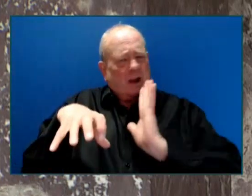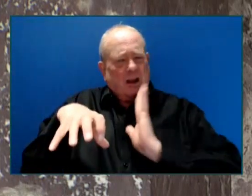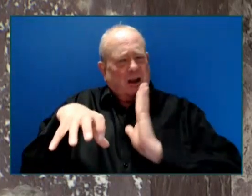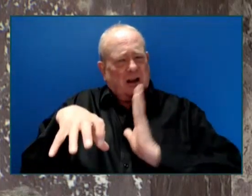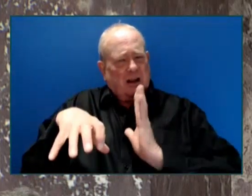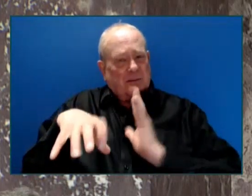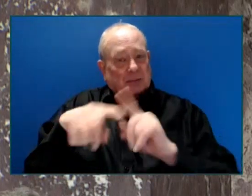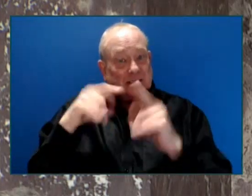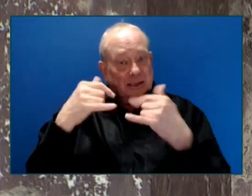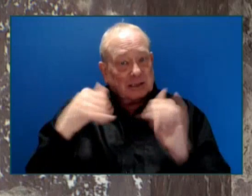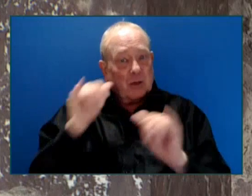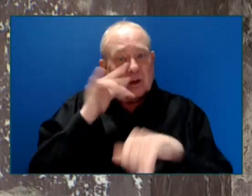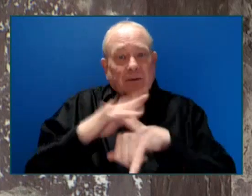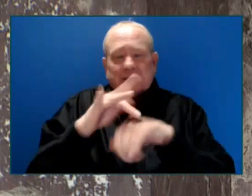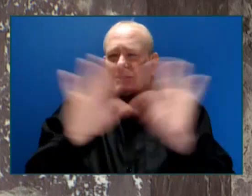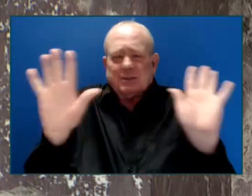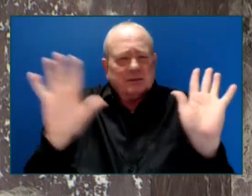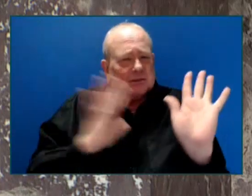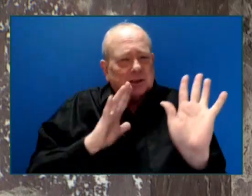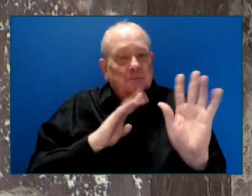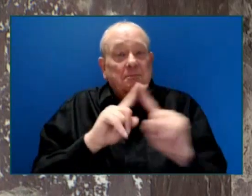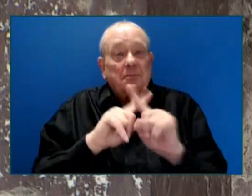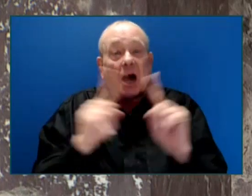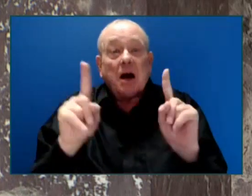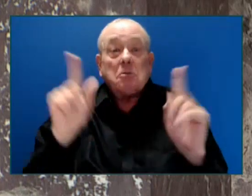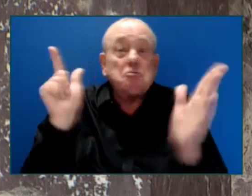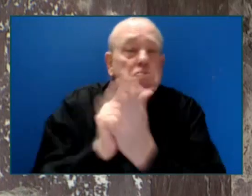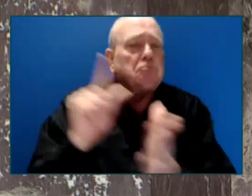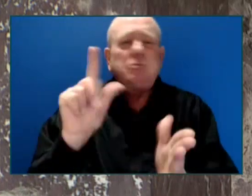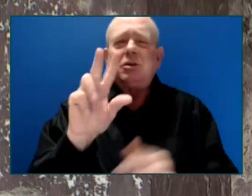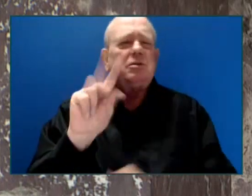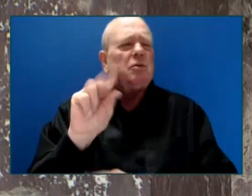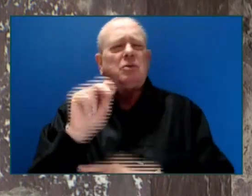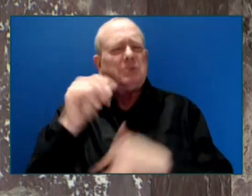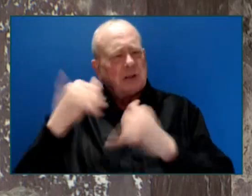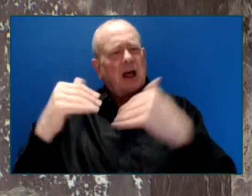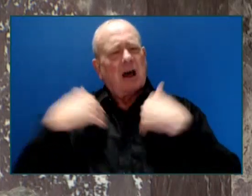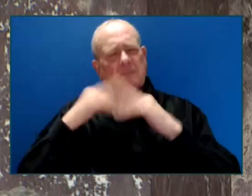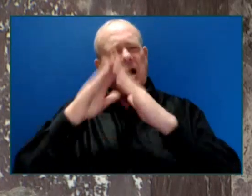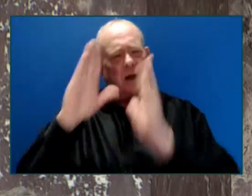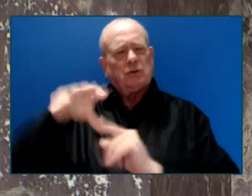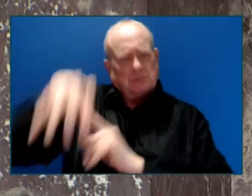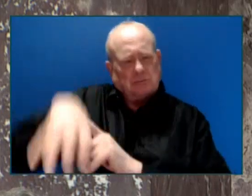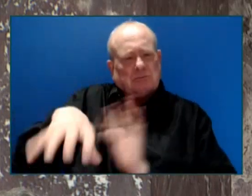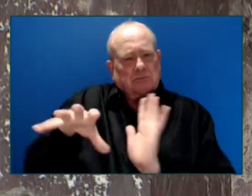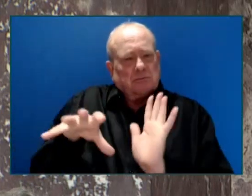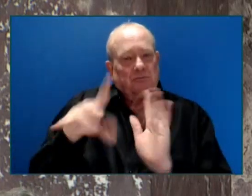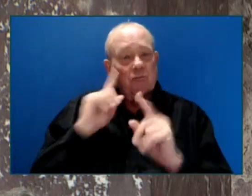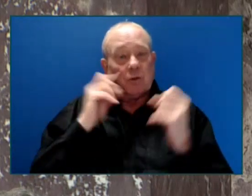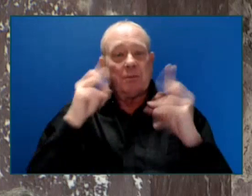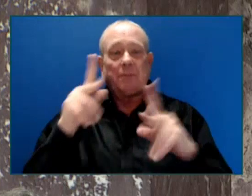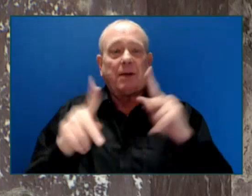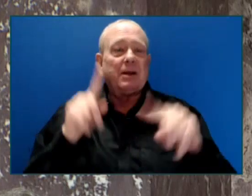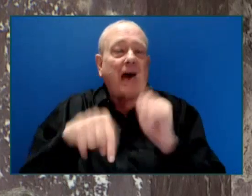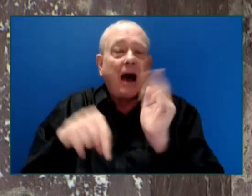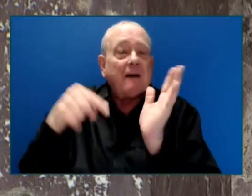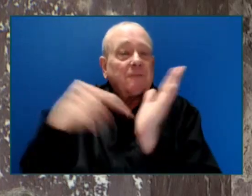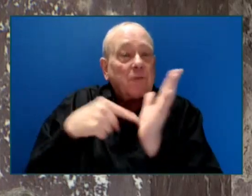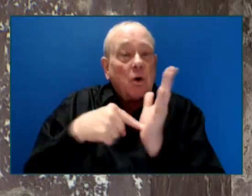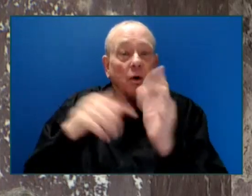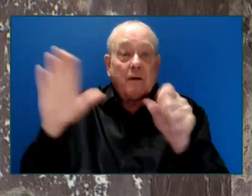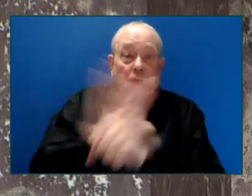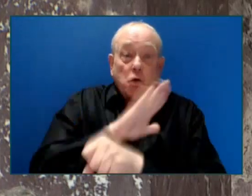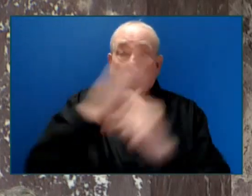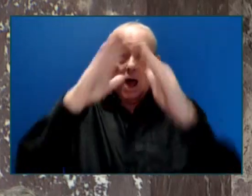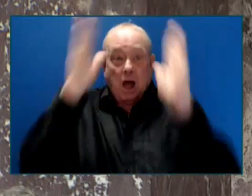continue to get built, Honourable Speaker. But for far too many, that's not affordable. And so what we're doing here, Honourable Speaker, is providing options for people.